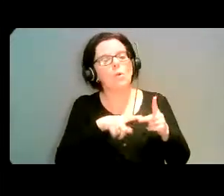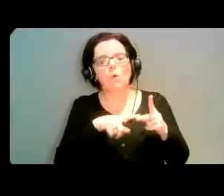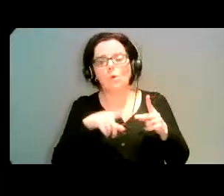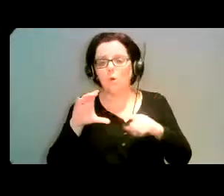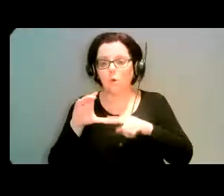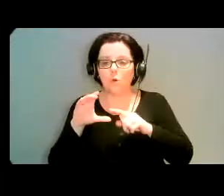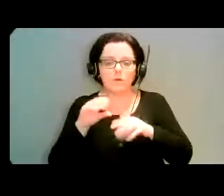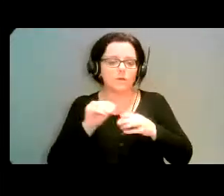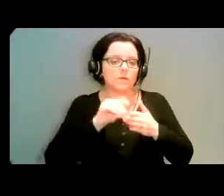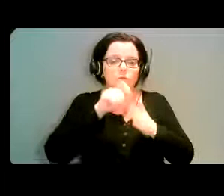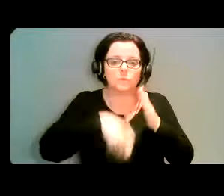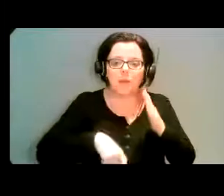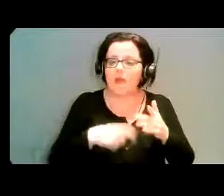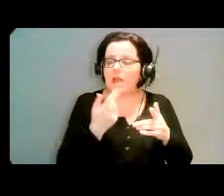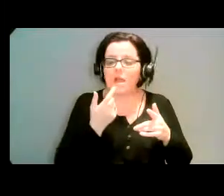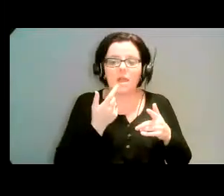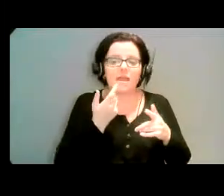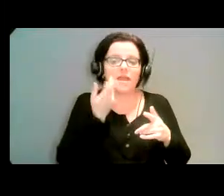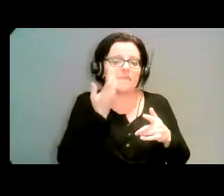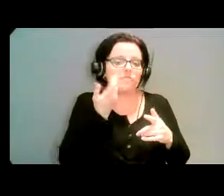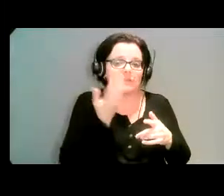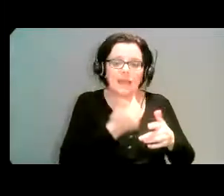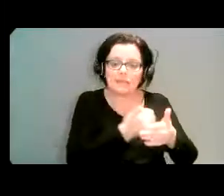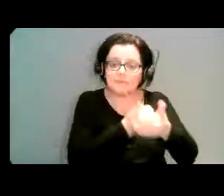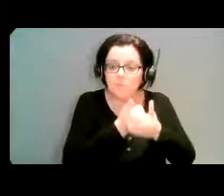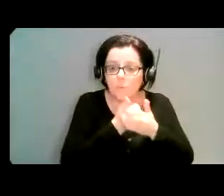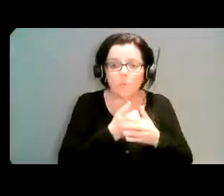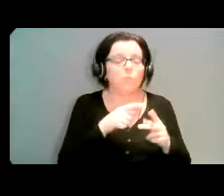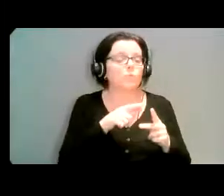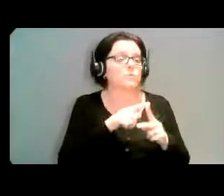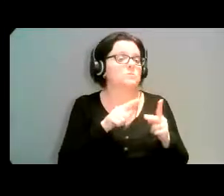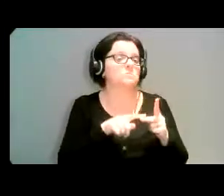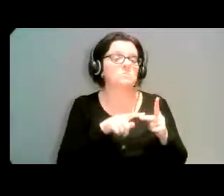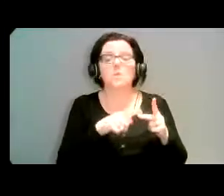support. This money could be to pay for